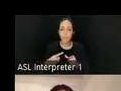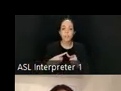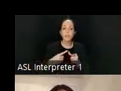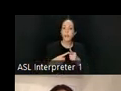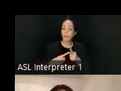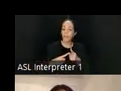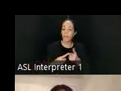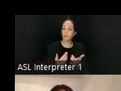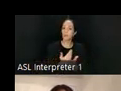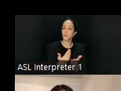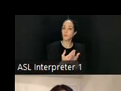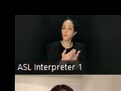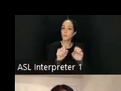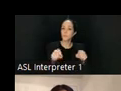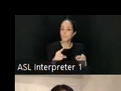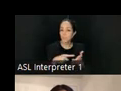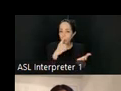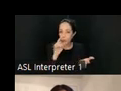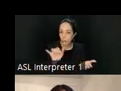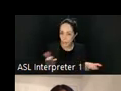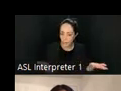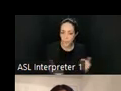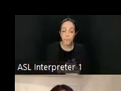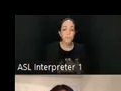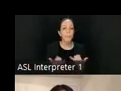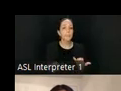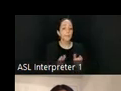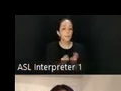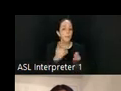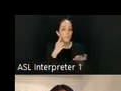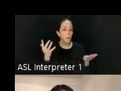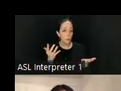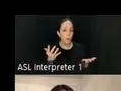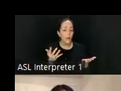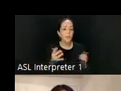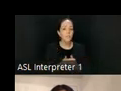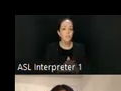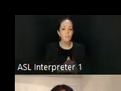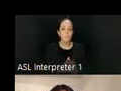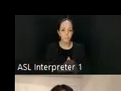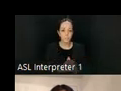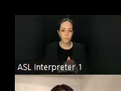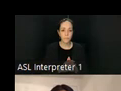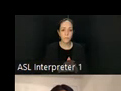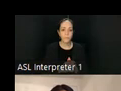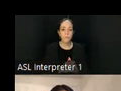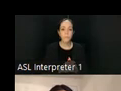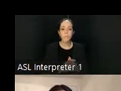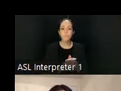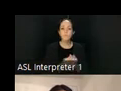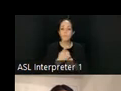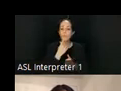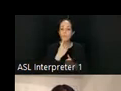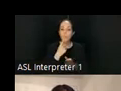the new system will take. Today's meeting is part of the light blue box with the red